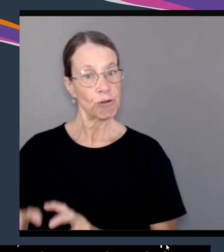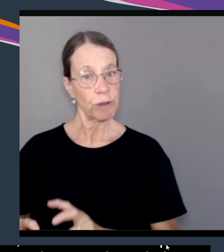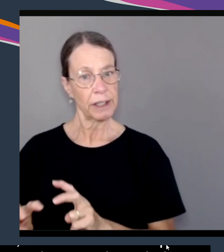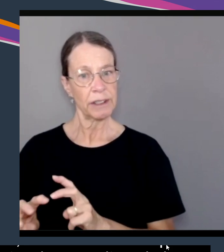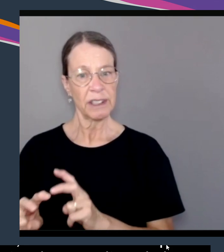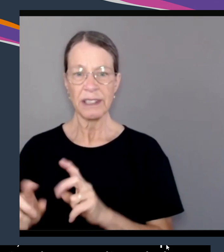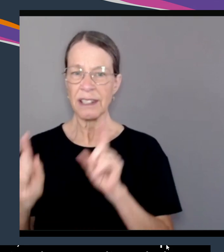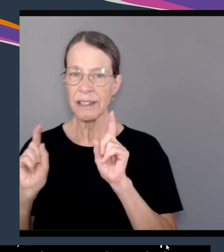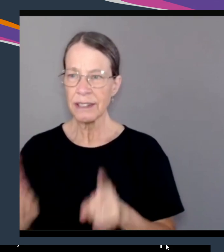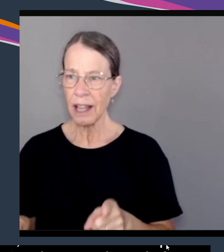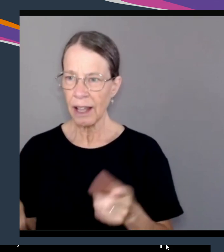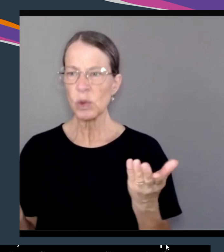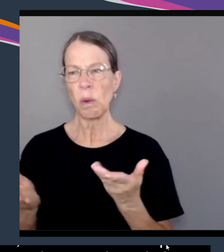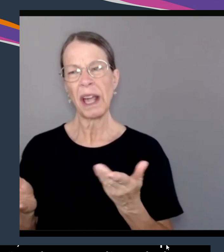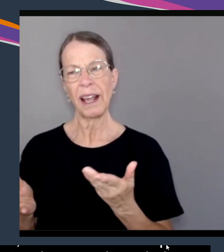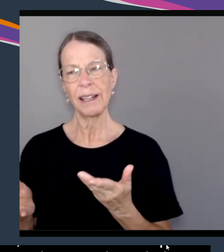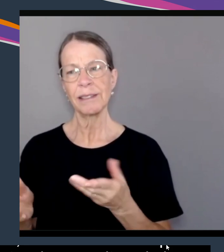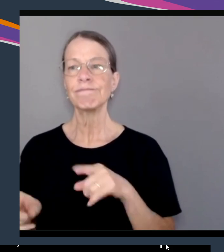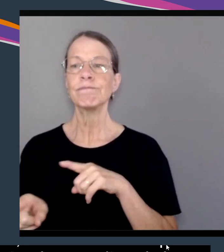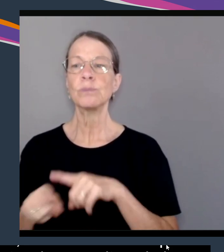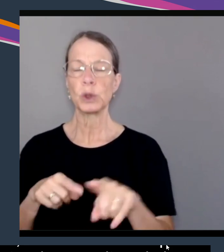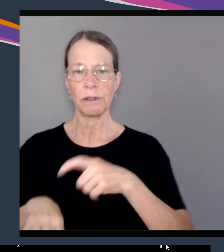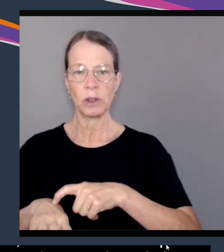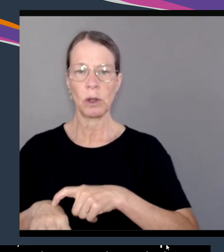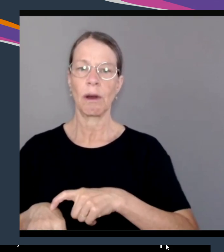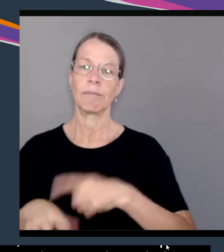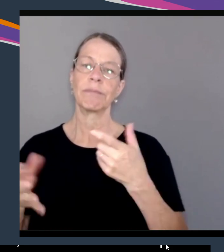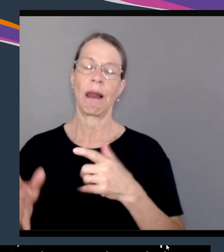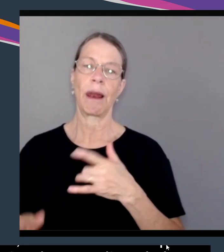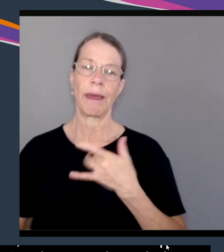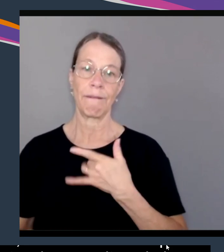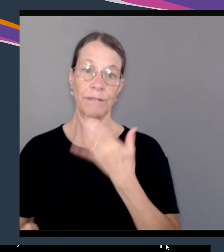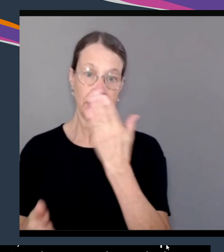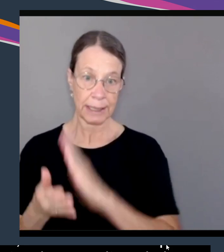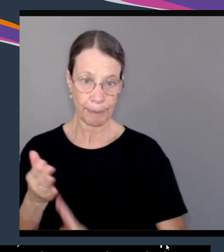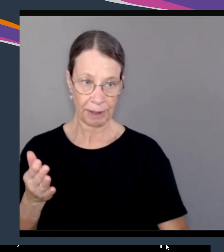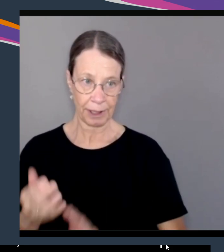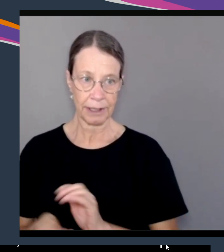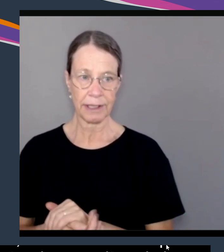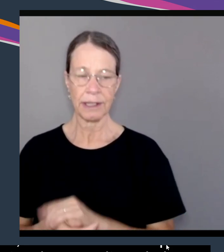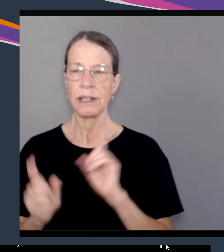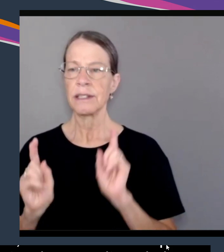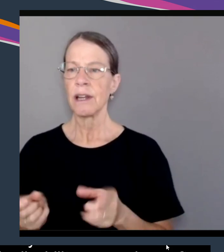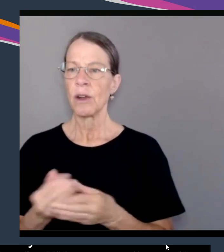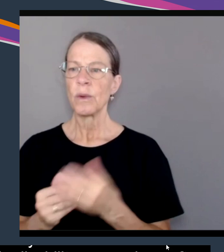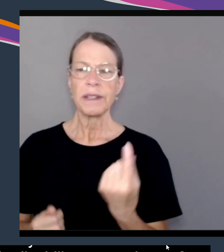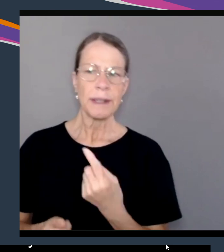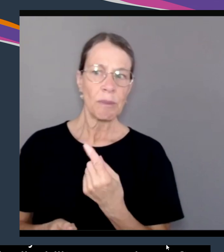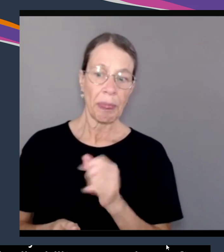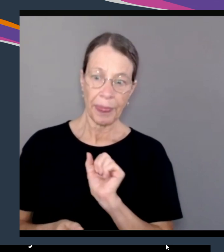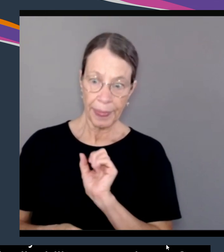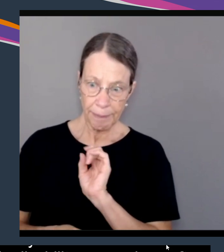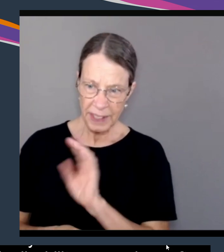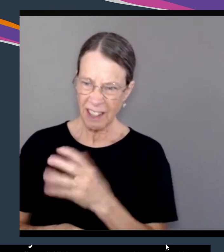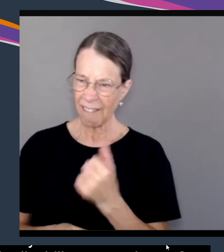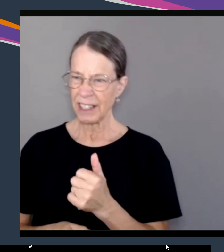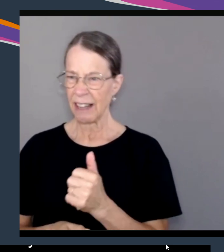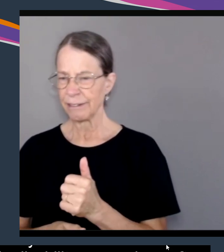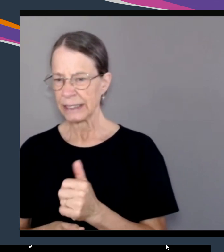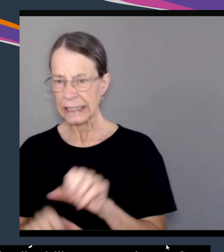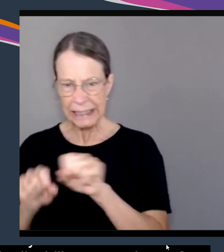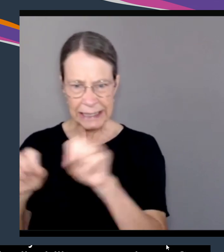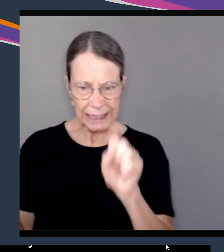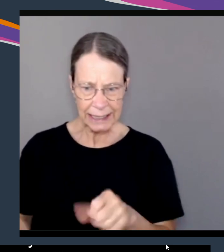experience. And they begin with people who've navigated systems that weren't necessarily built for